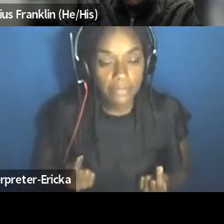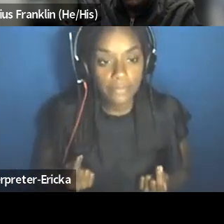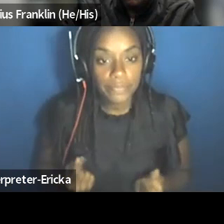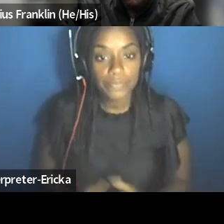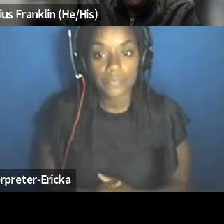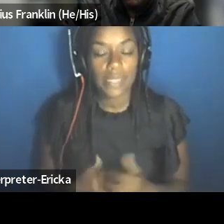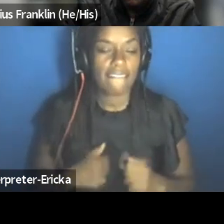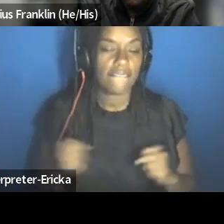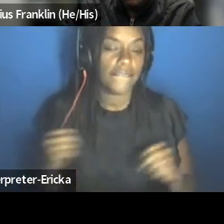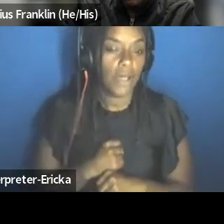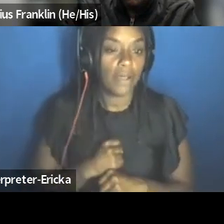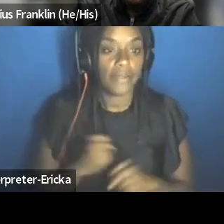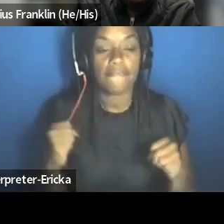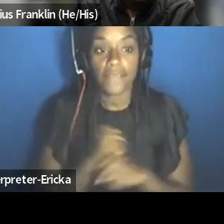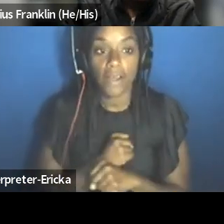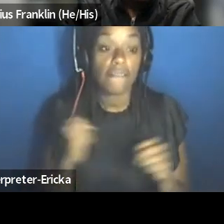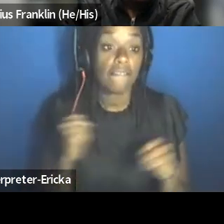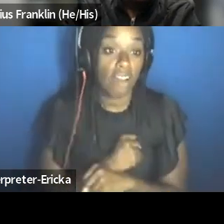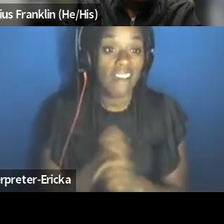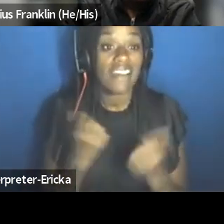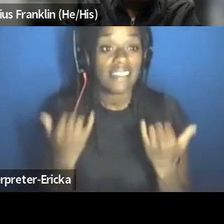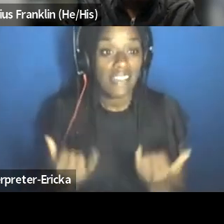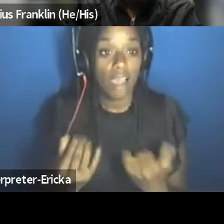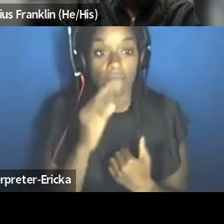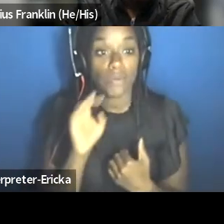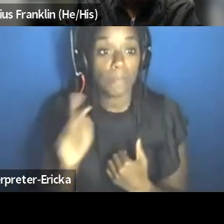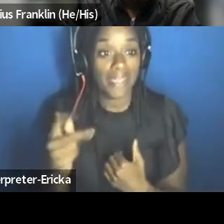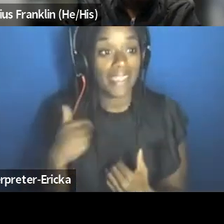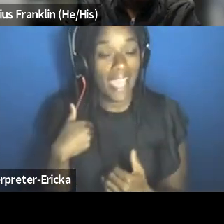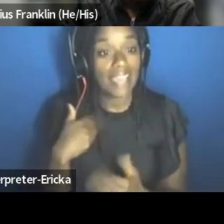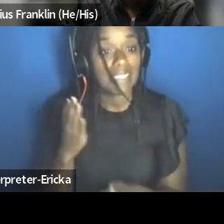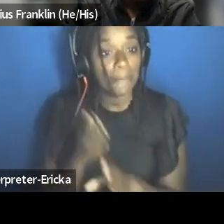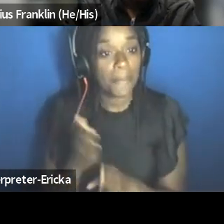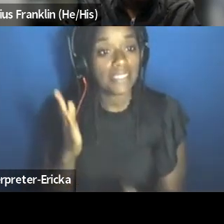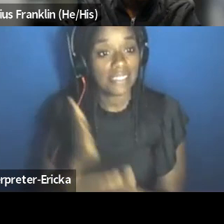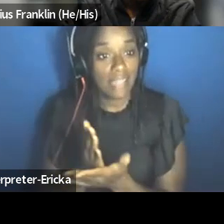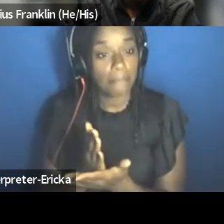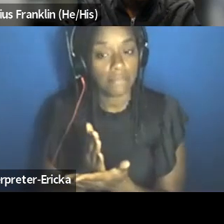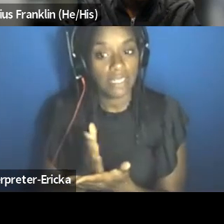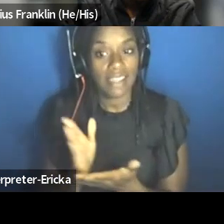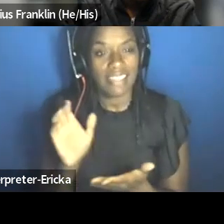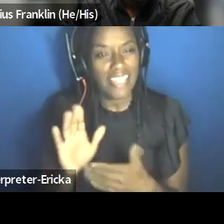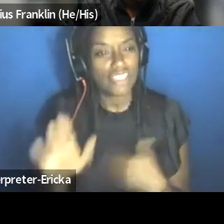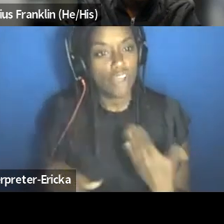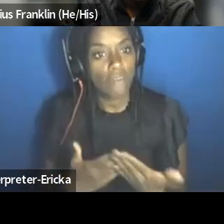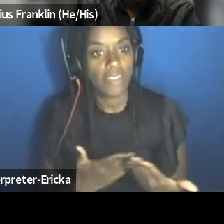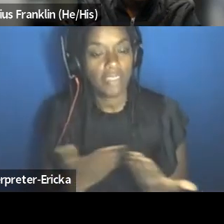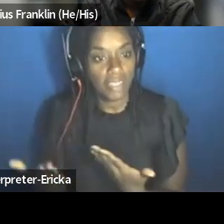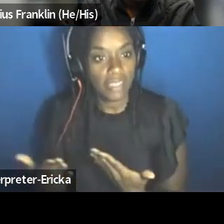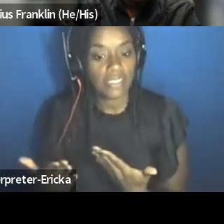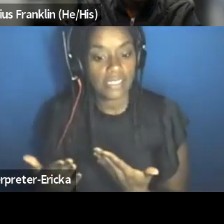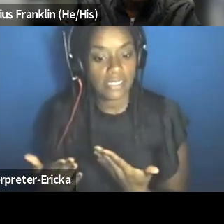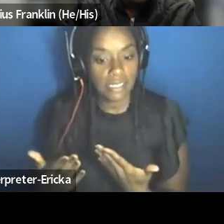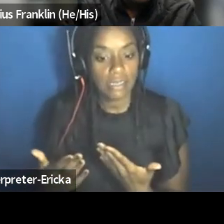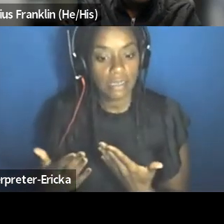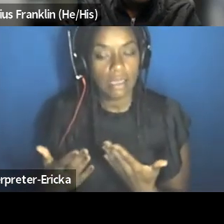fought, and now there's a bus stop at the food bank. Those are all those things just from our built environment, from the functional way that people